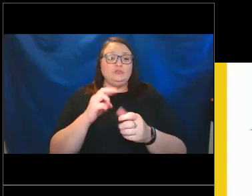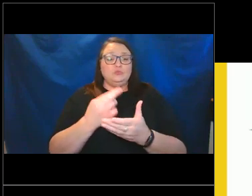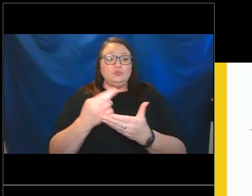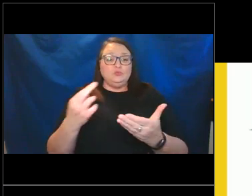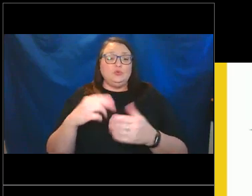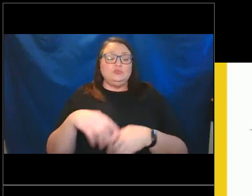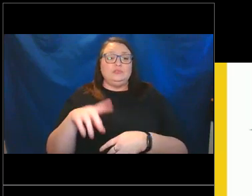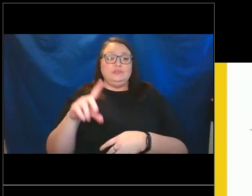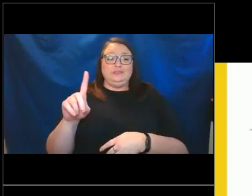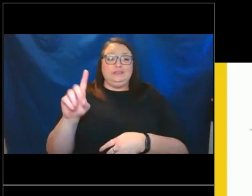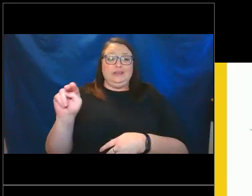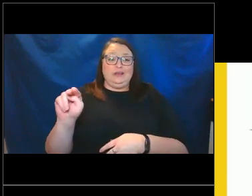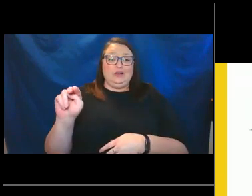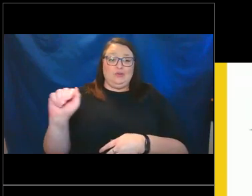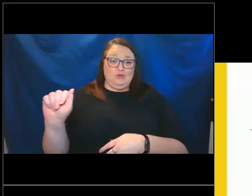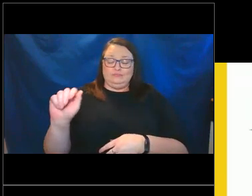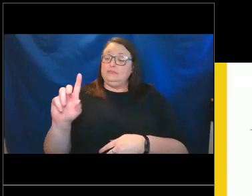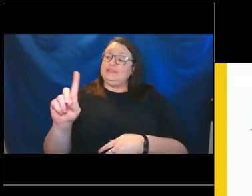department, state